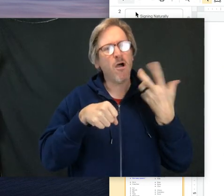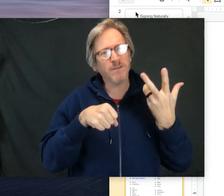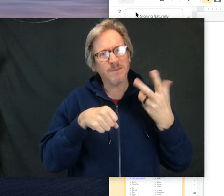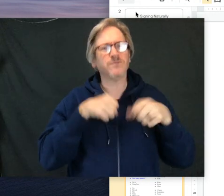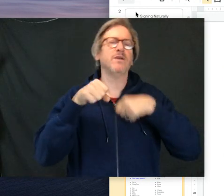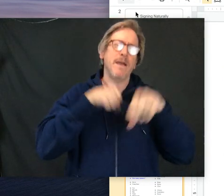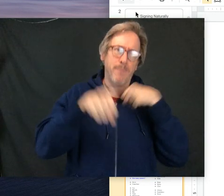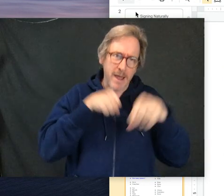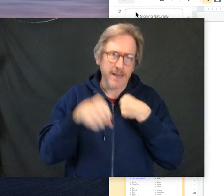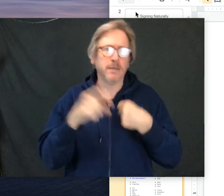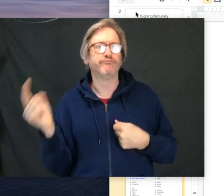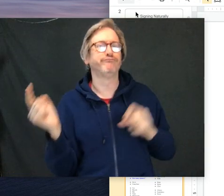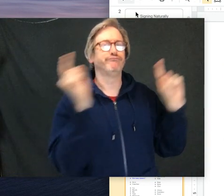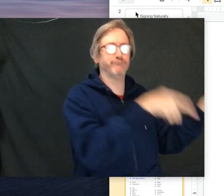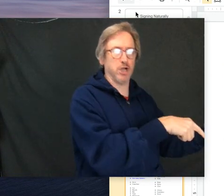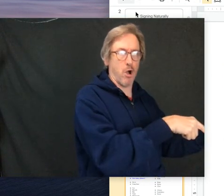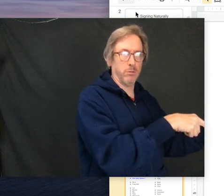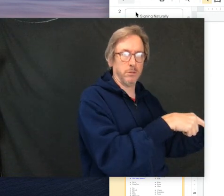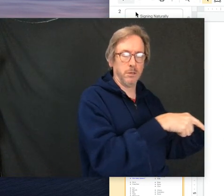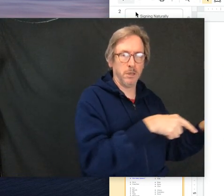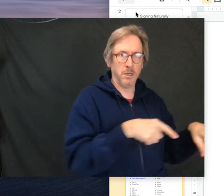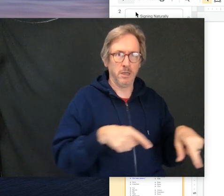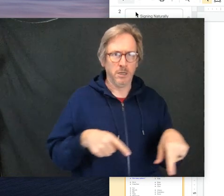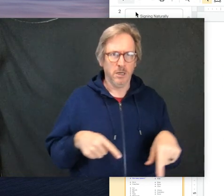and oftentimes if I bike, go.